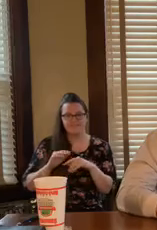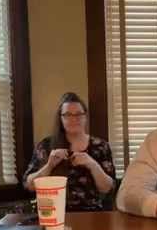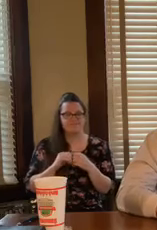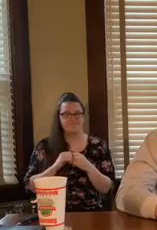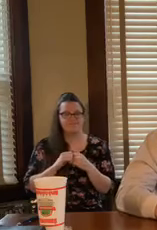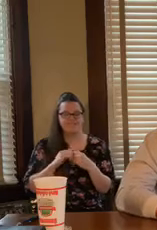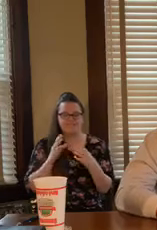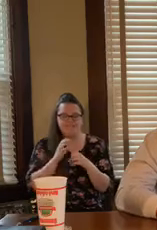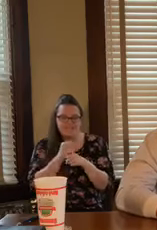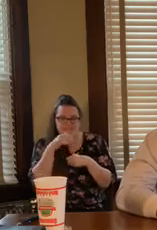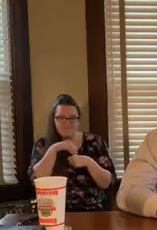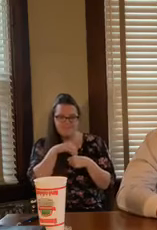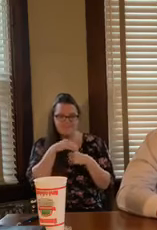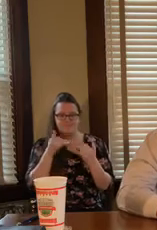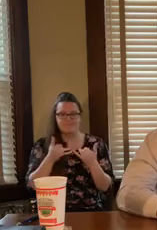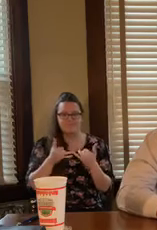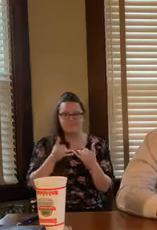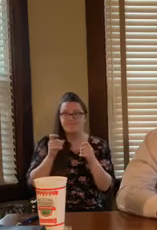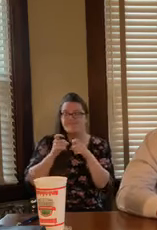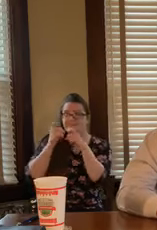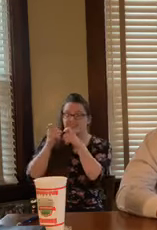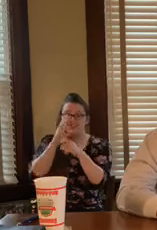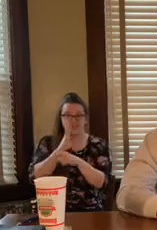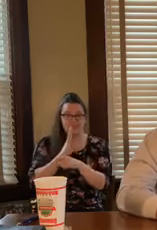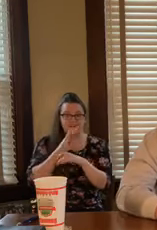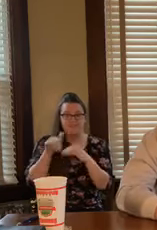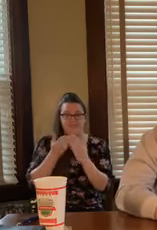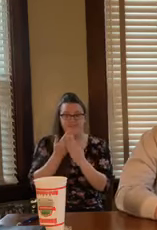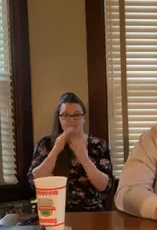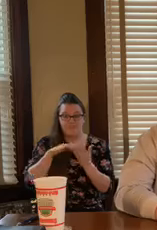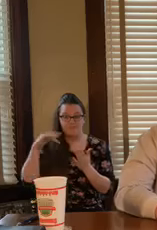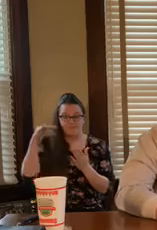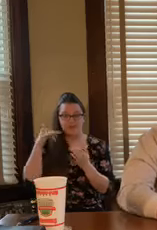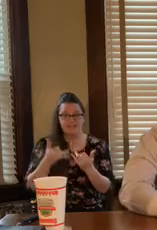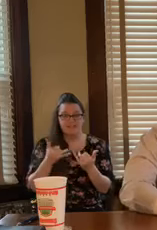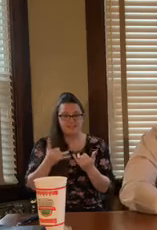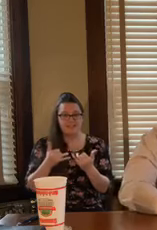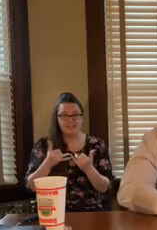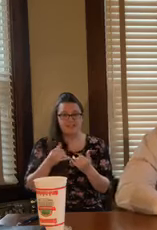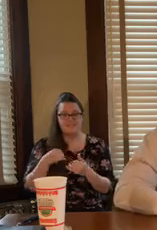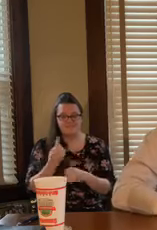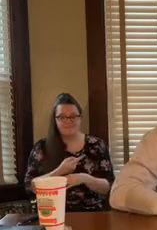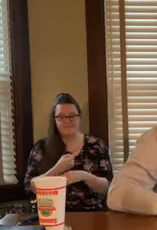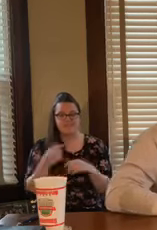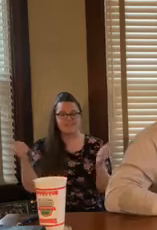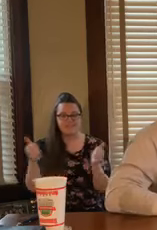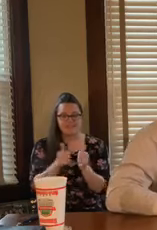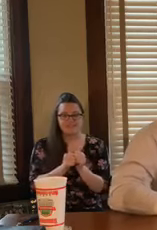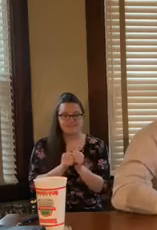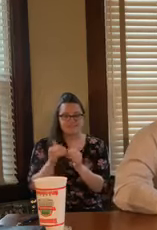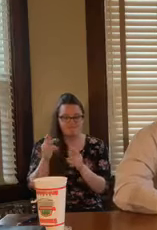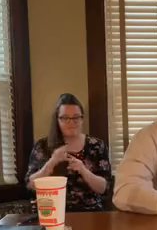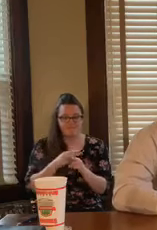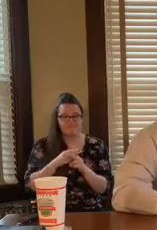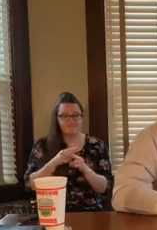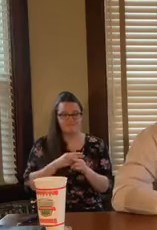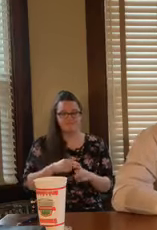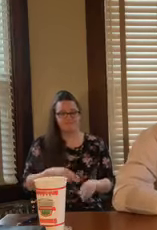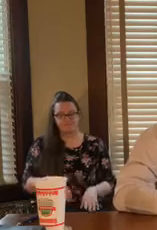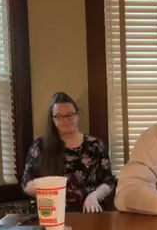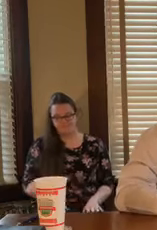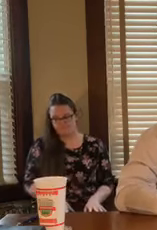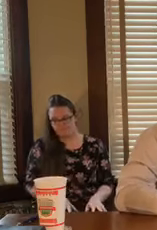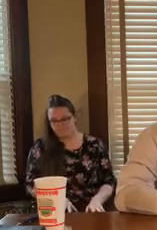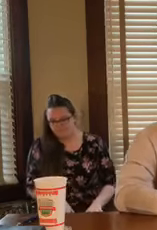faith. Give God all the glory, because we're going to be together again real soon. But we're going to sing a song for you this evening. Have my son Ryan stand